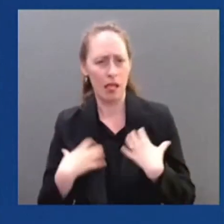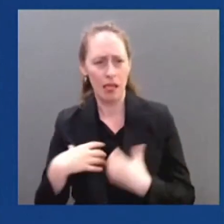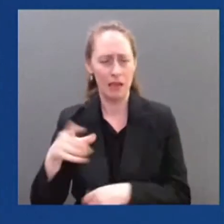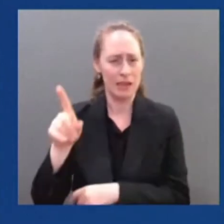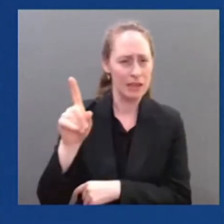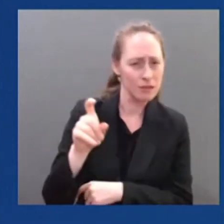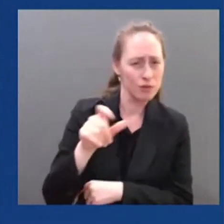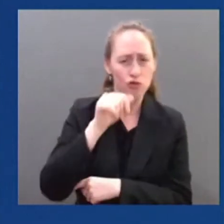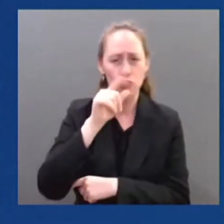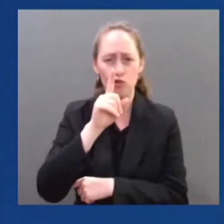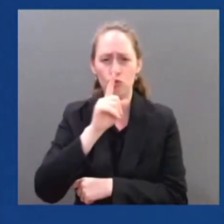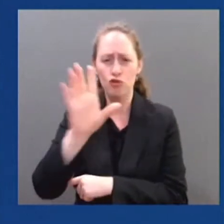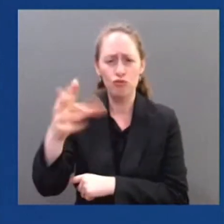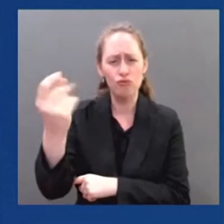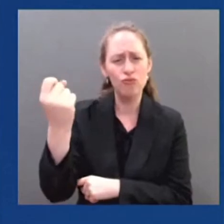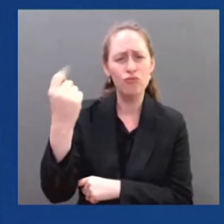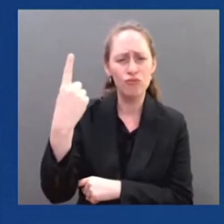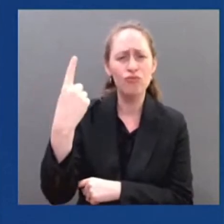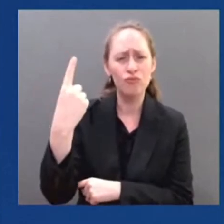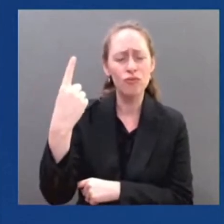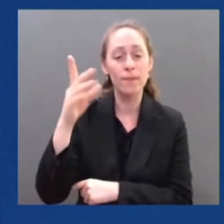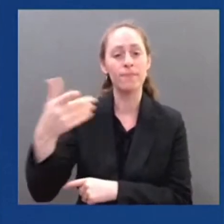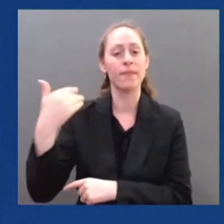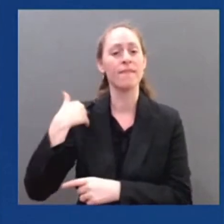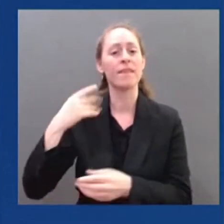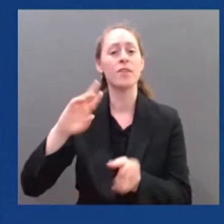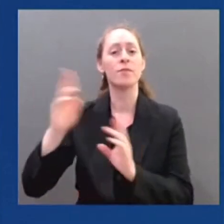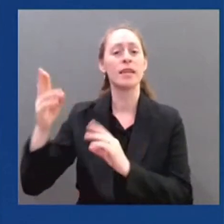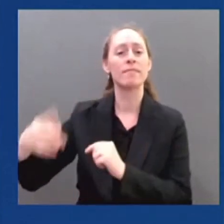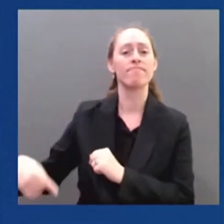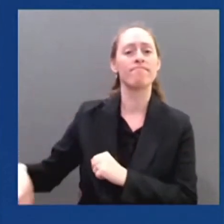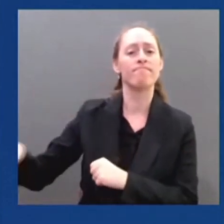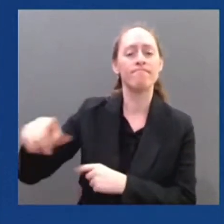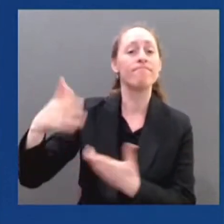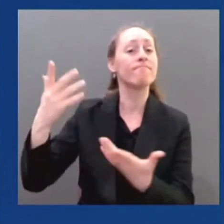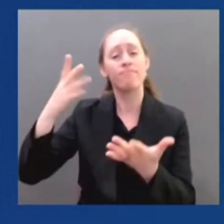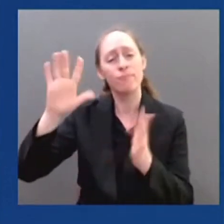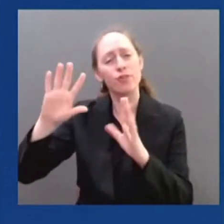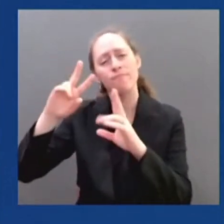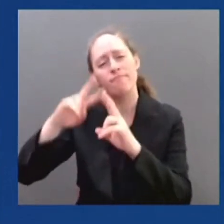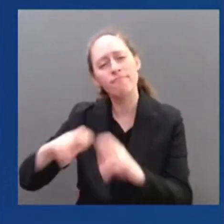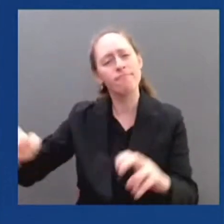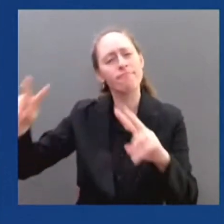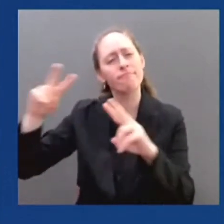continue to undergo the most intense safety monitoring in our history.